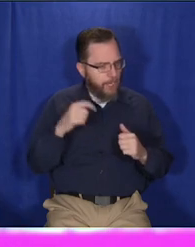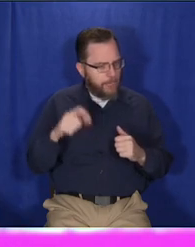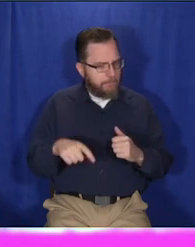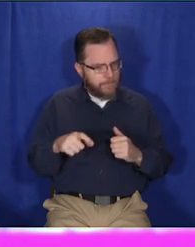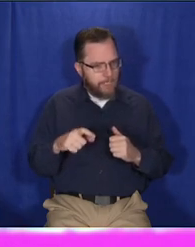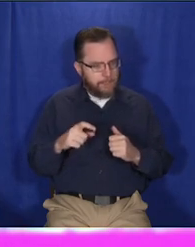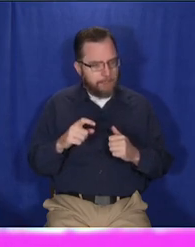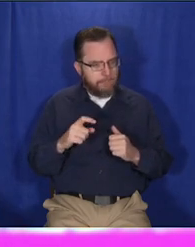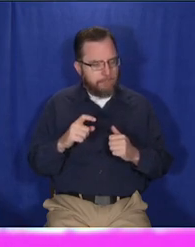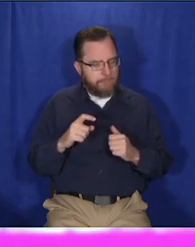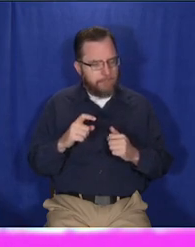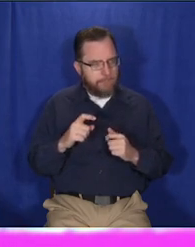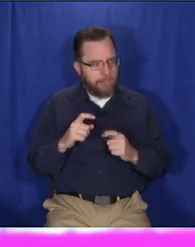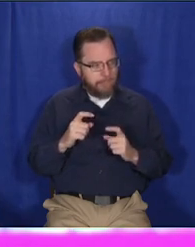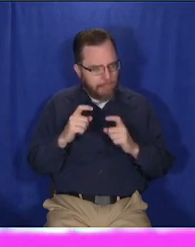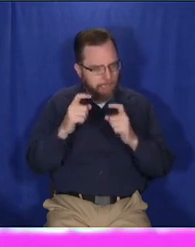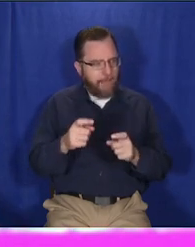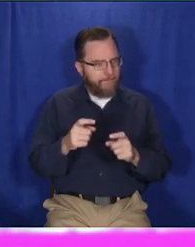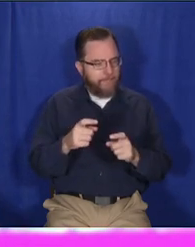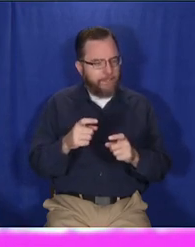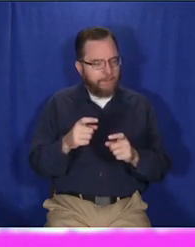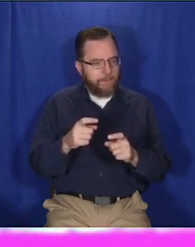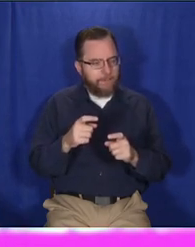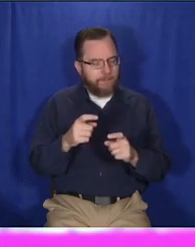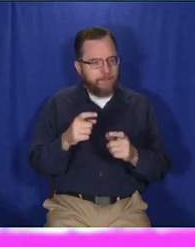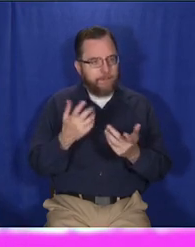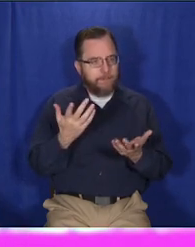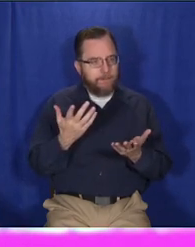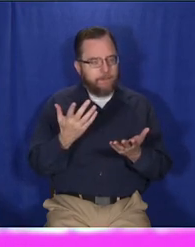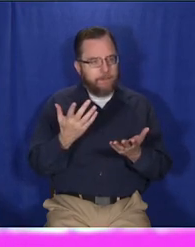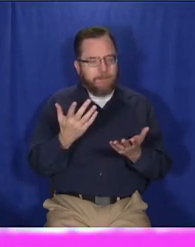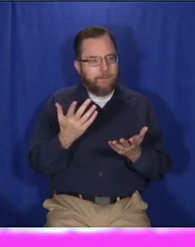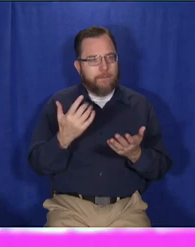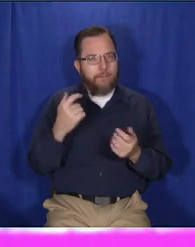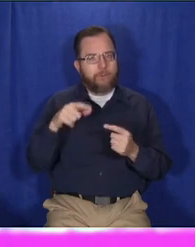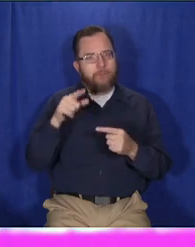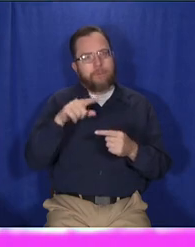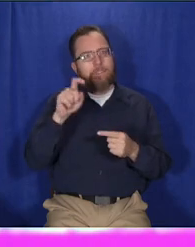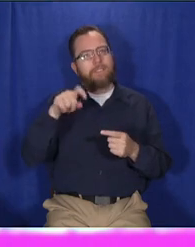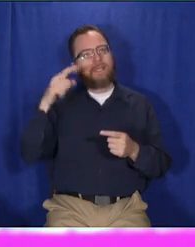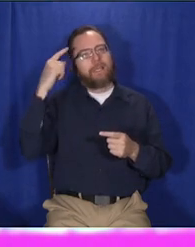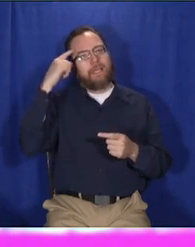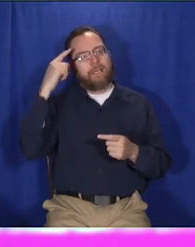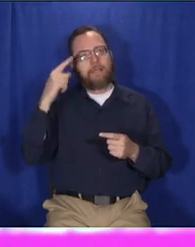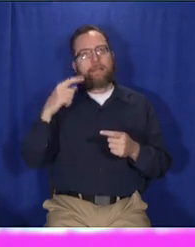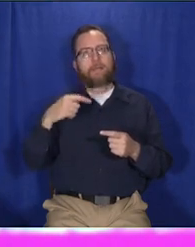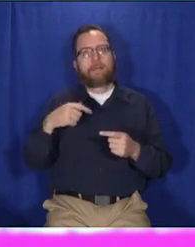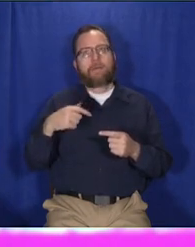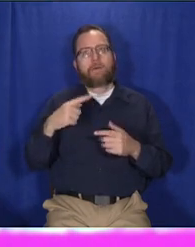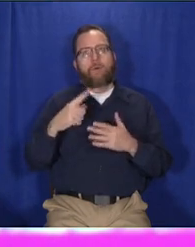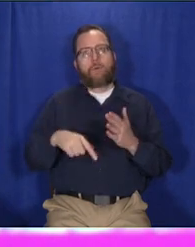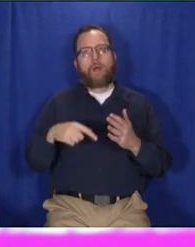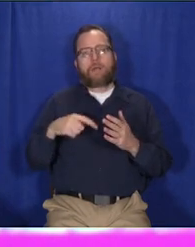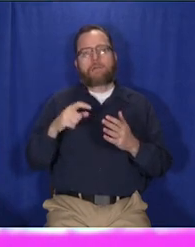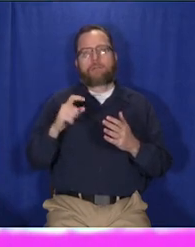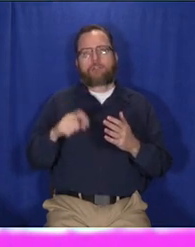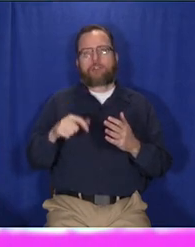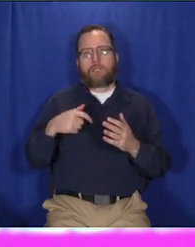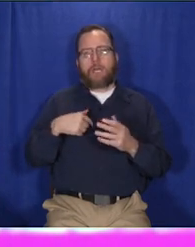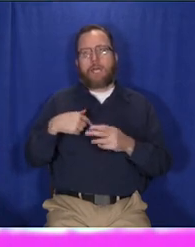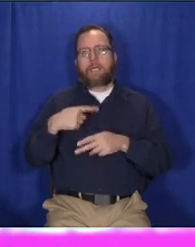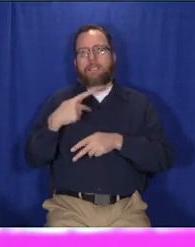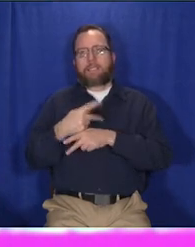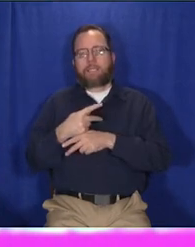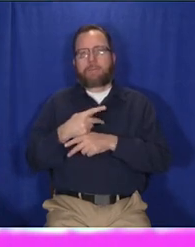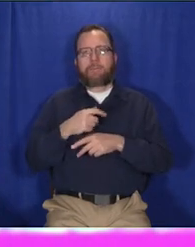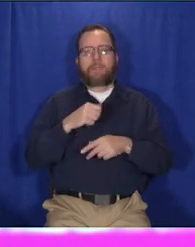keep? If we really believed what Paul is saying here, that when we give as unto the Lord,